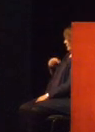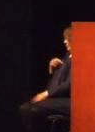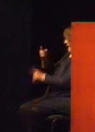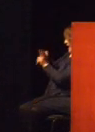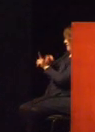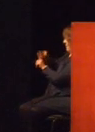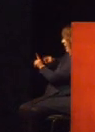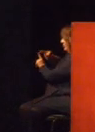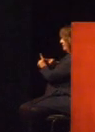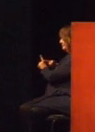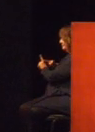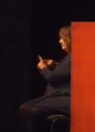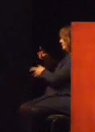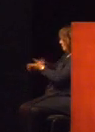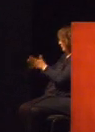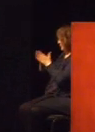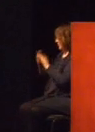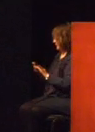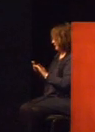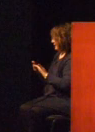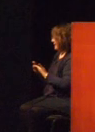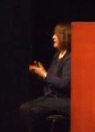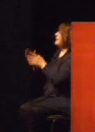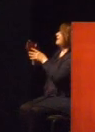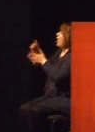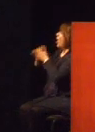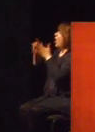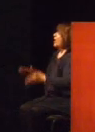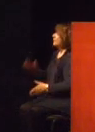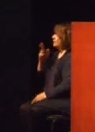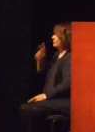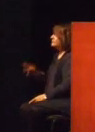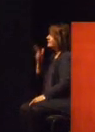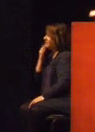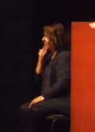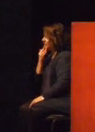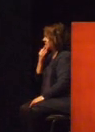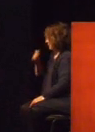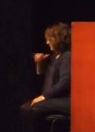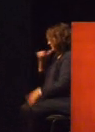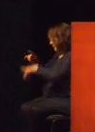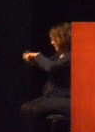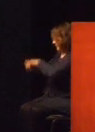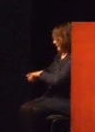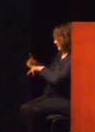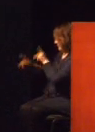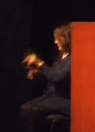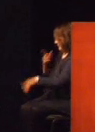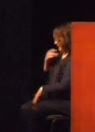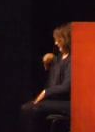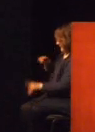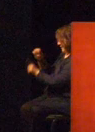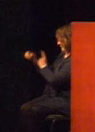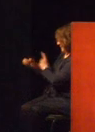month, and we would read a book by a person of color. And the goal was not to rely on the people of color in our environment